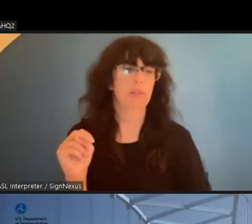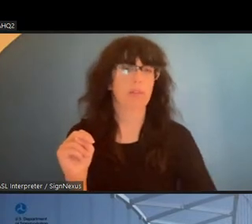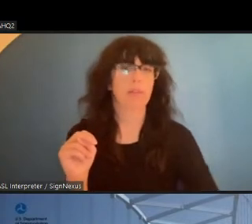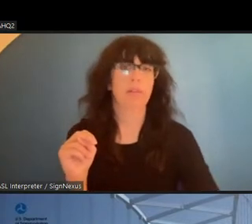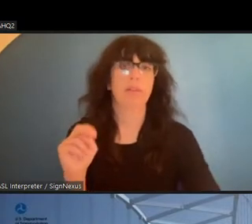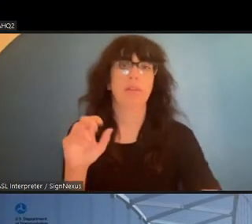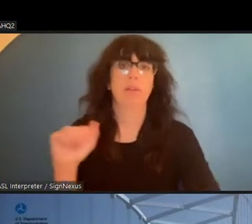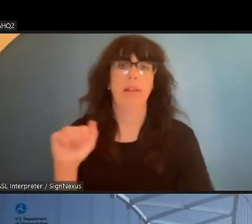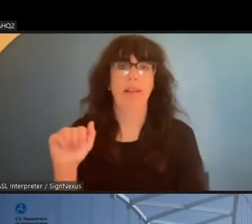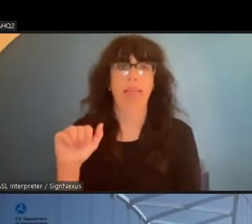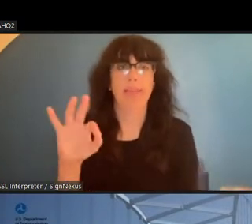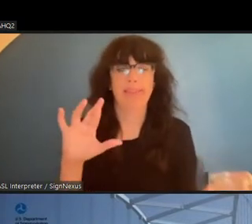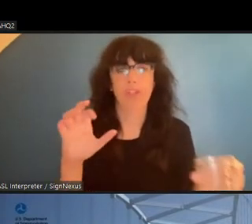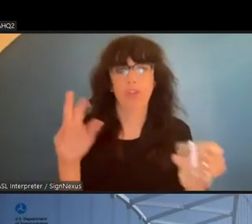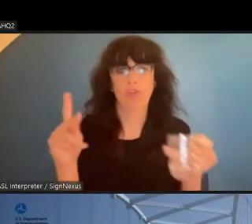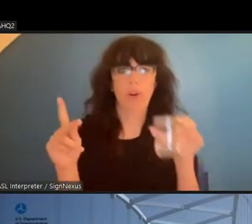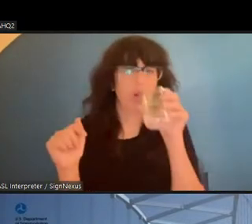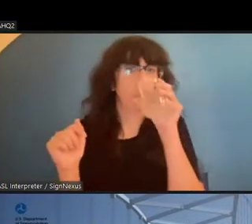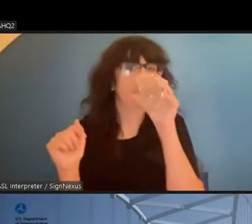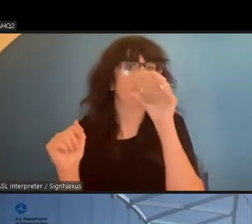alexander frank